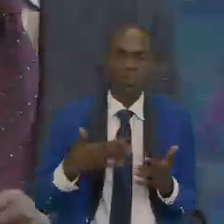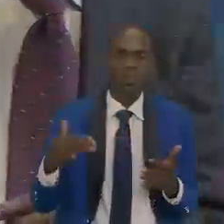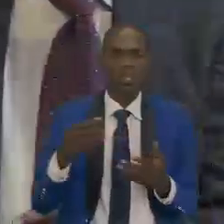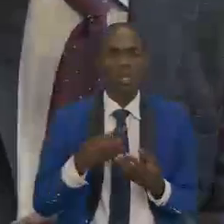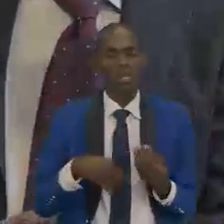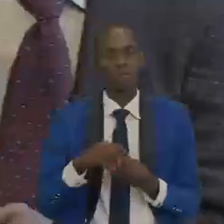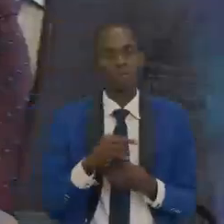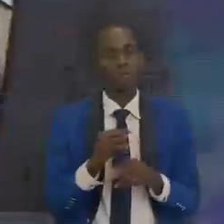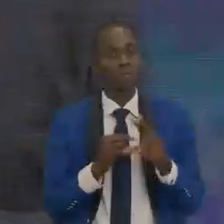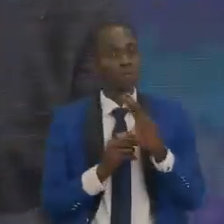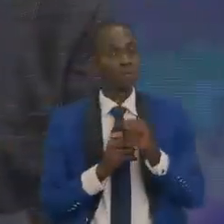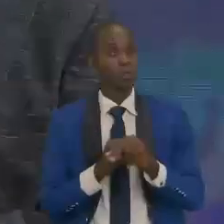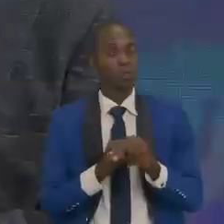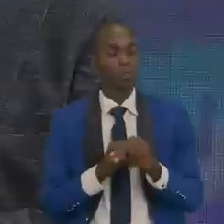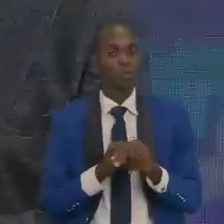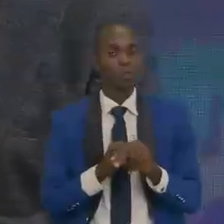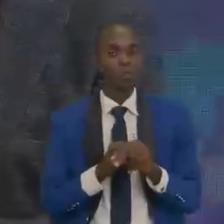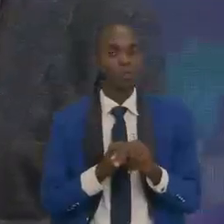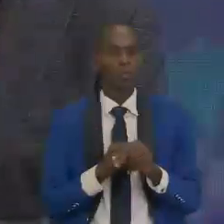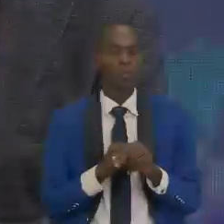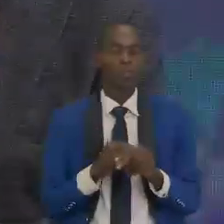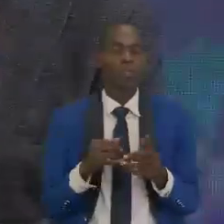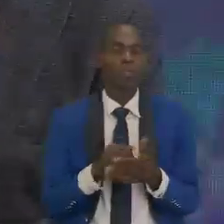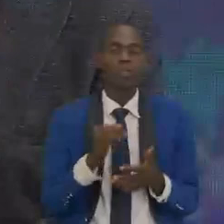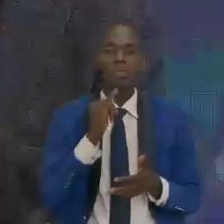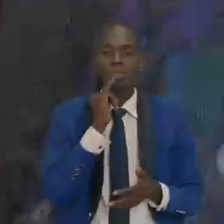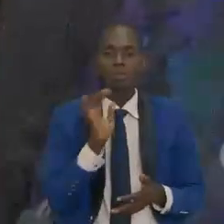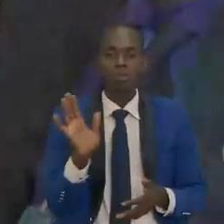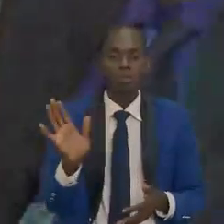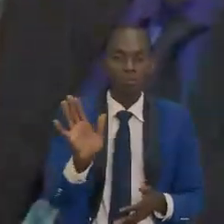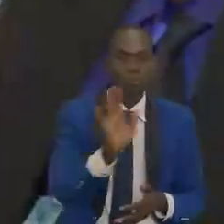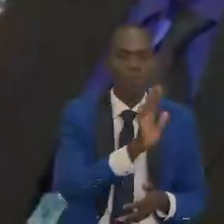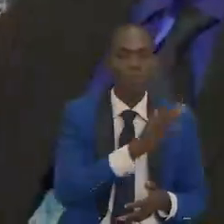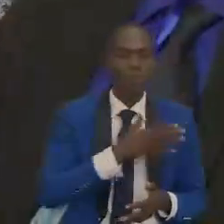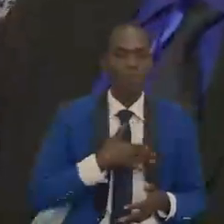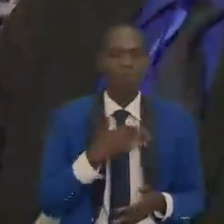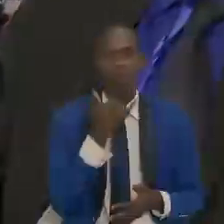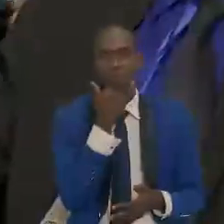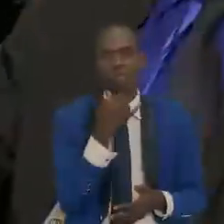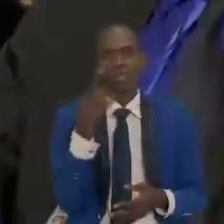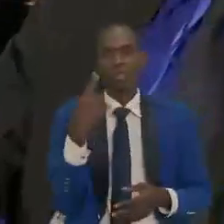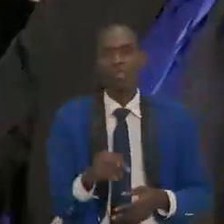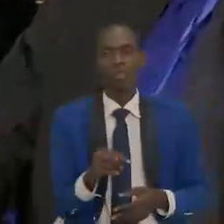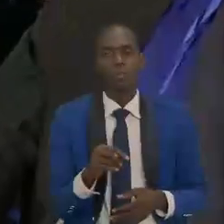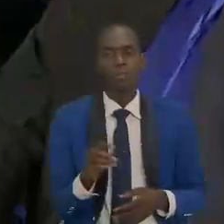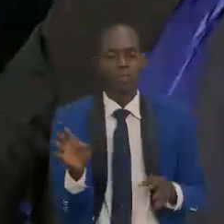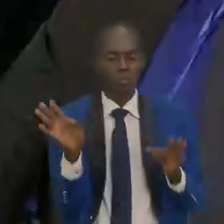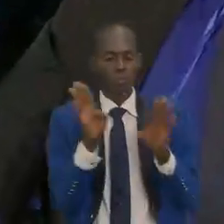No, is their fault. They close their